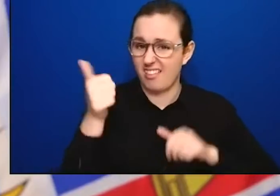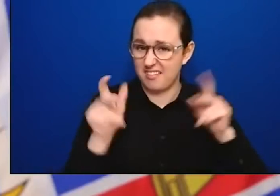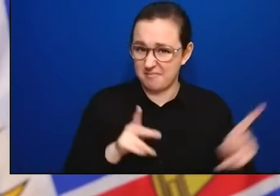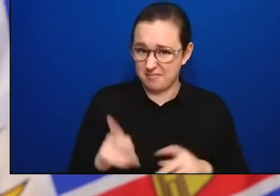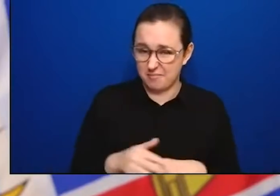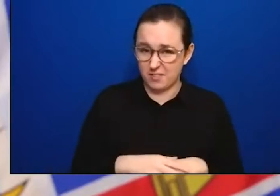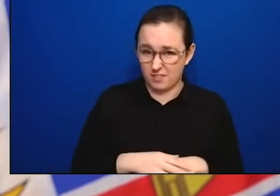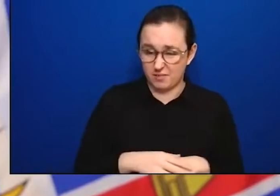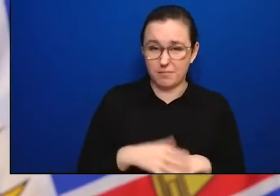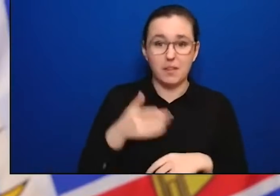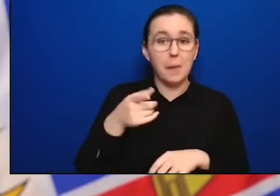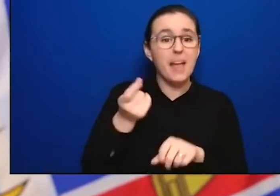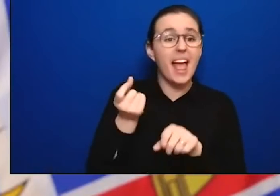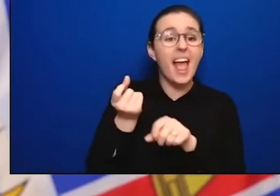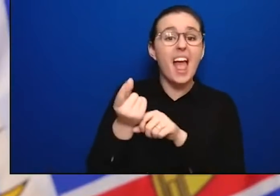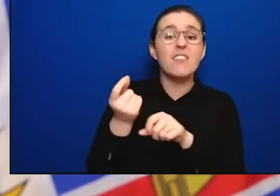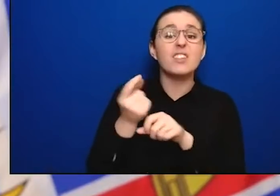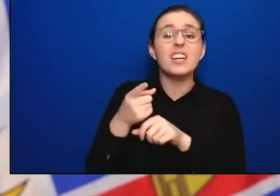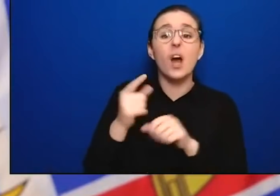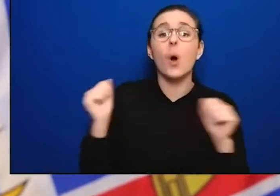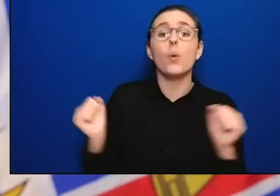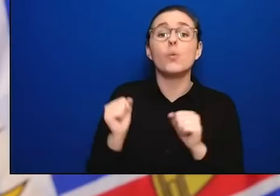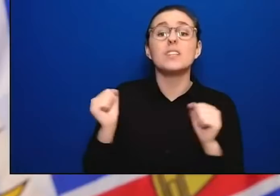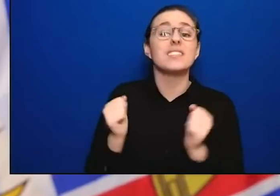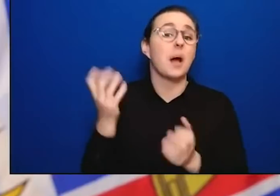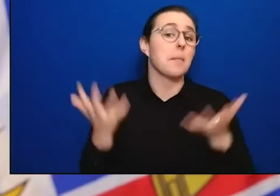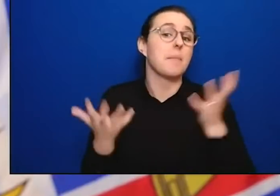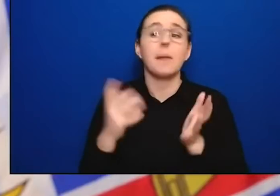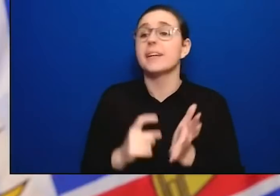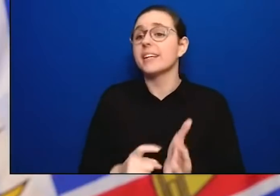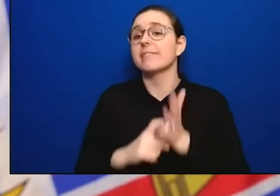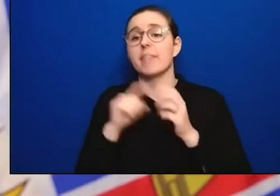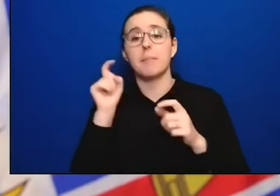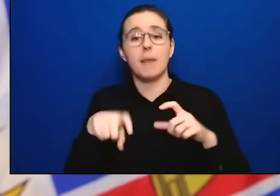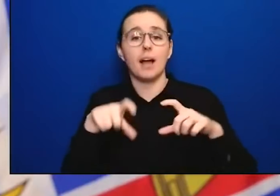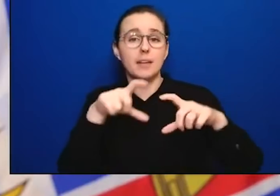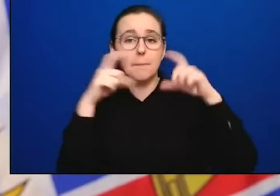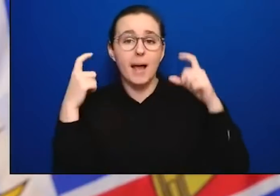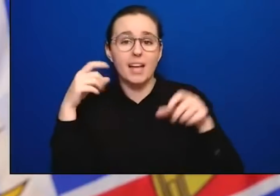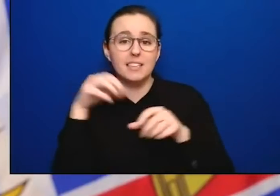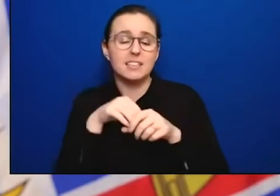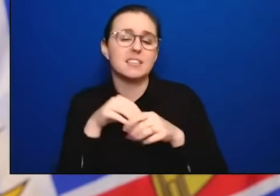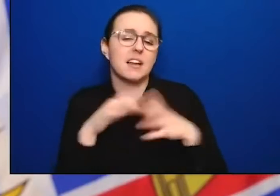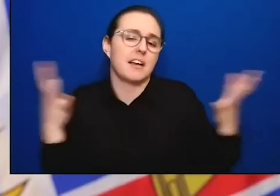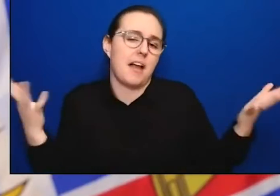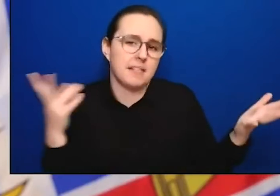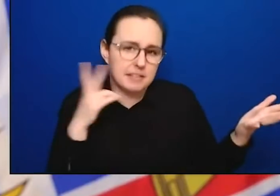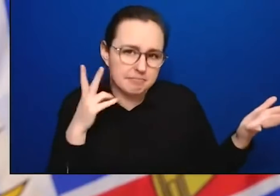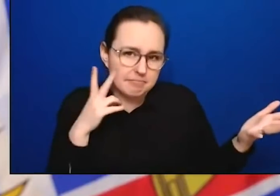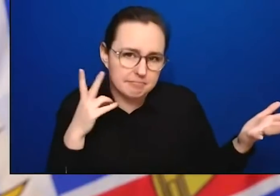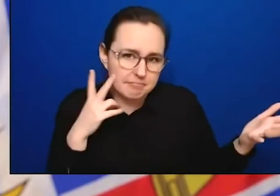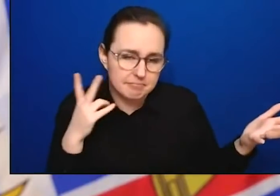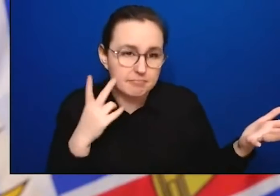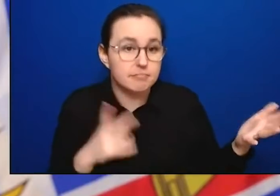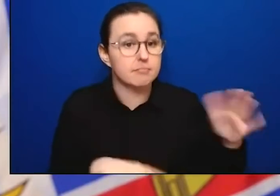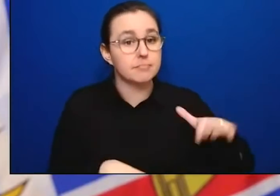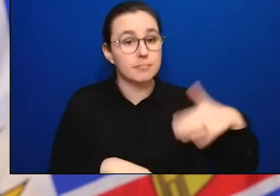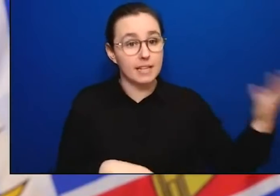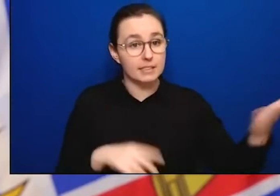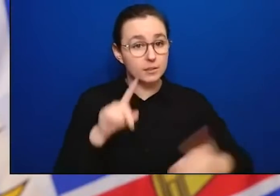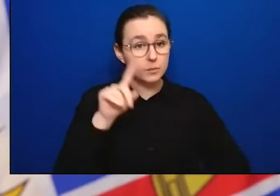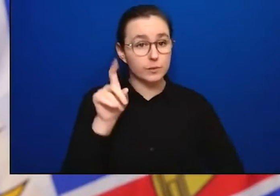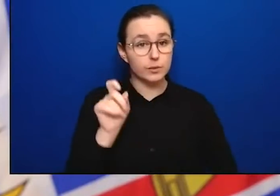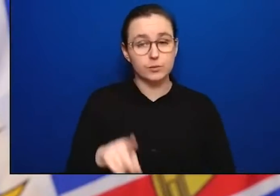ourselves. And it'll be one of those things that we do during that winter respiratory season. Next question, Binder